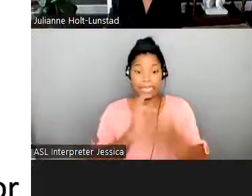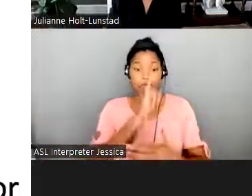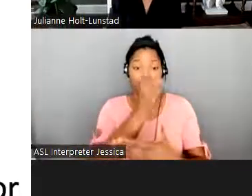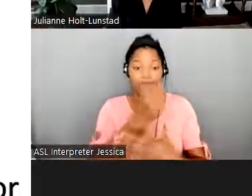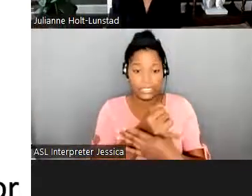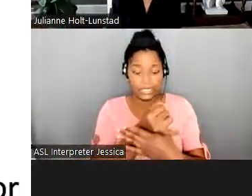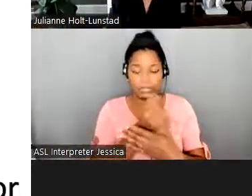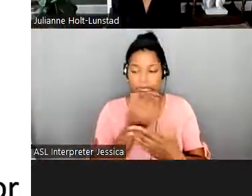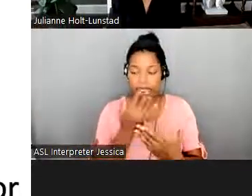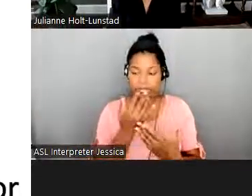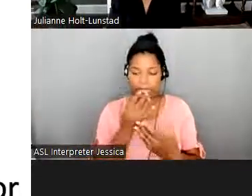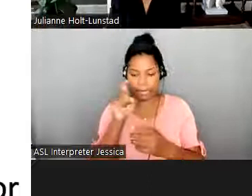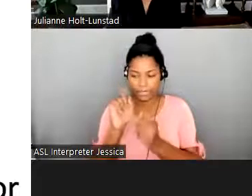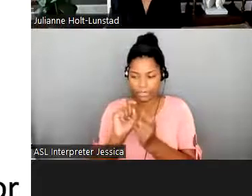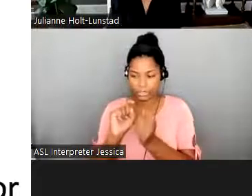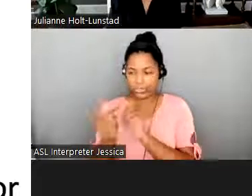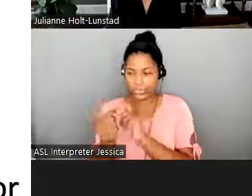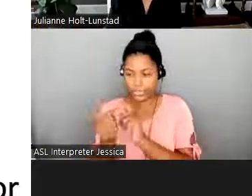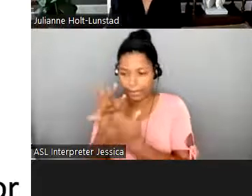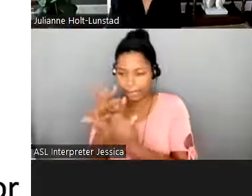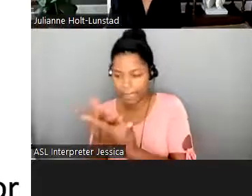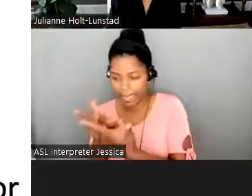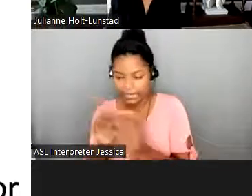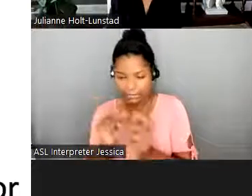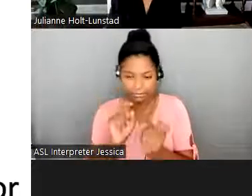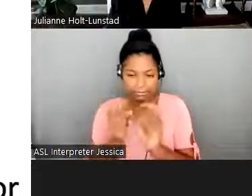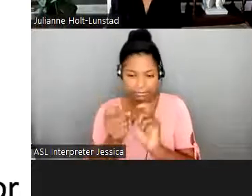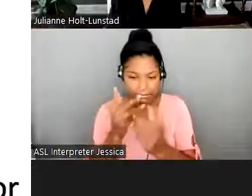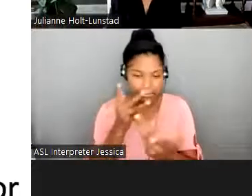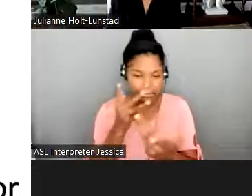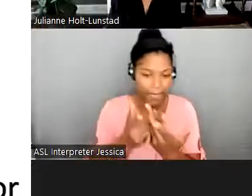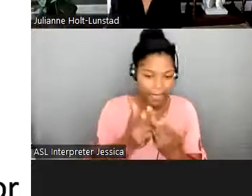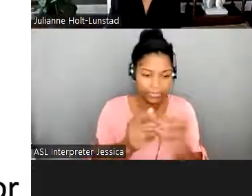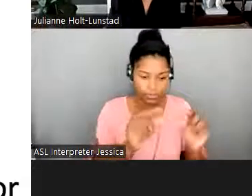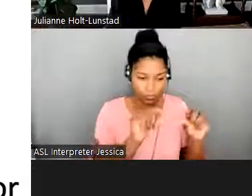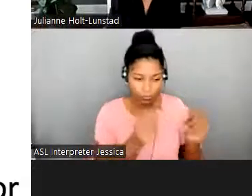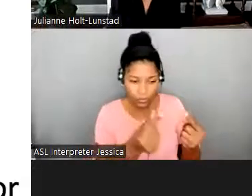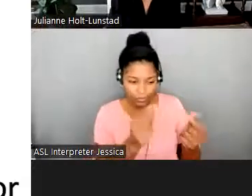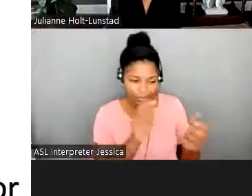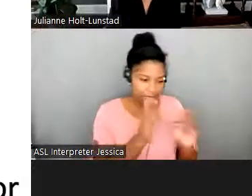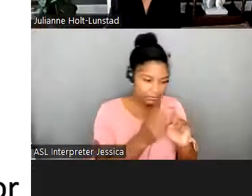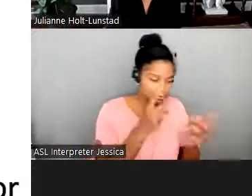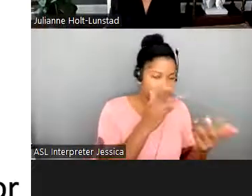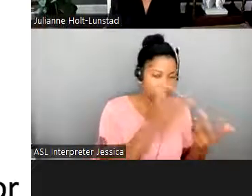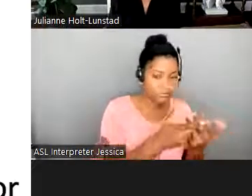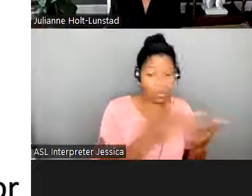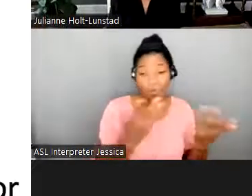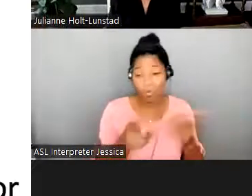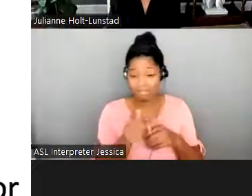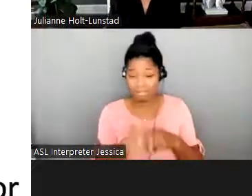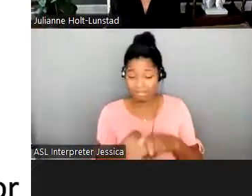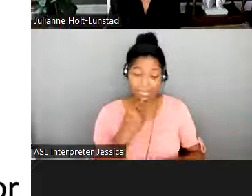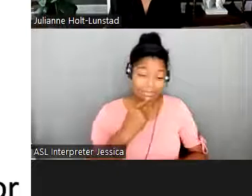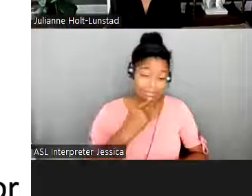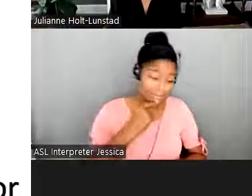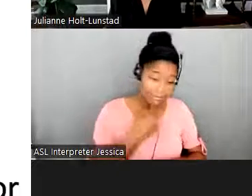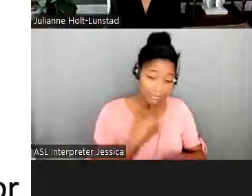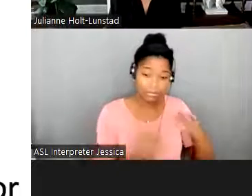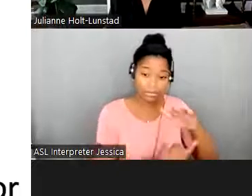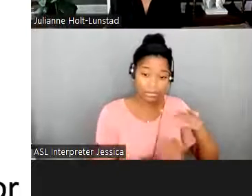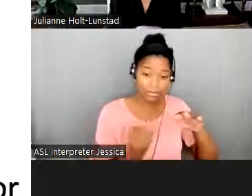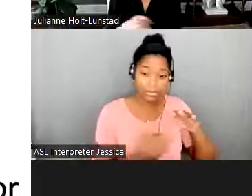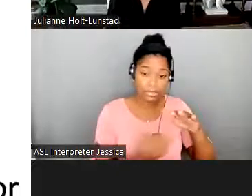needs of individuals, specific groups, or the degree of loneliness experienced. And